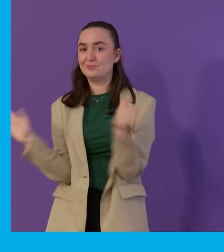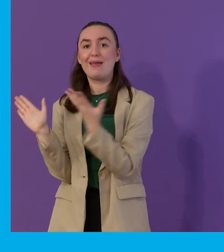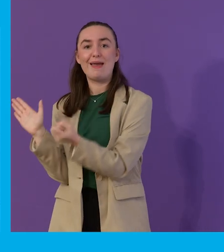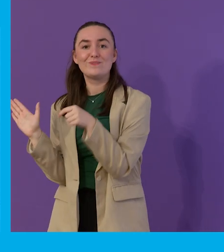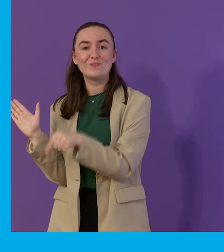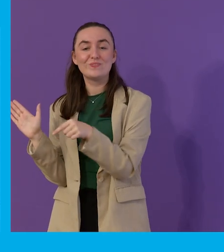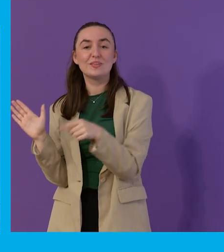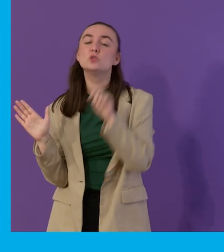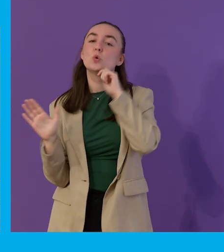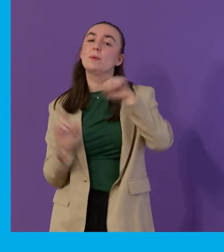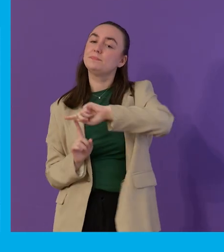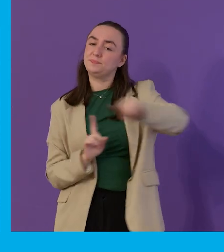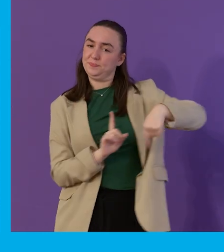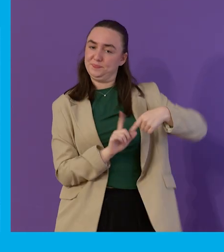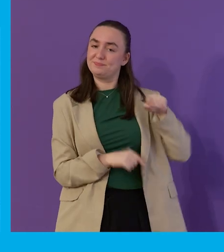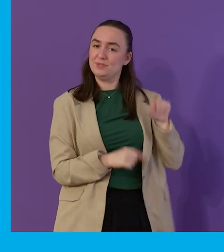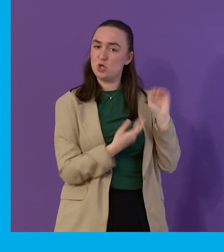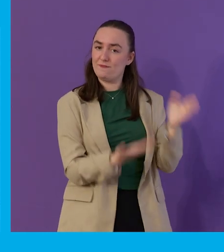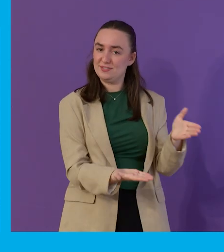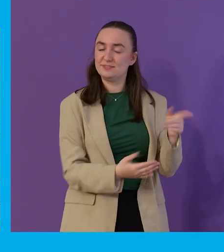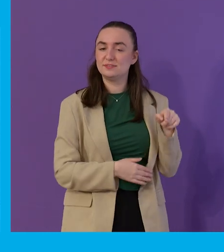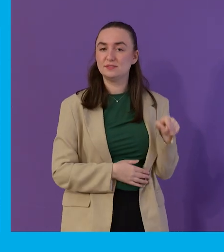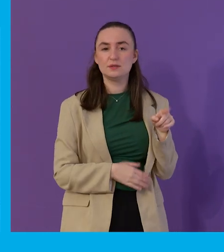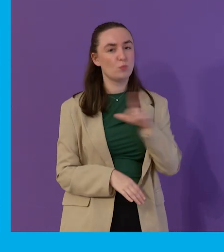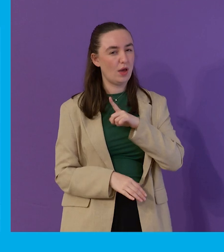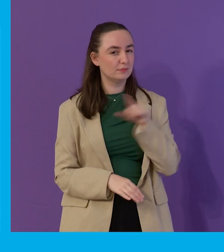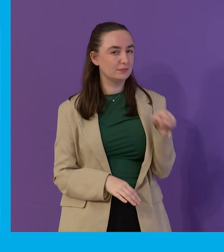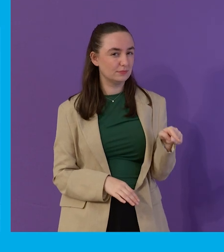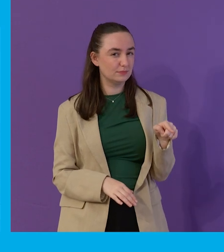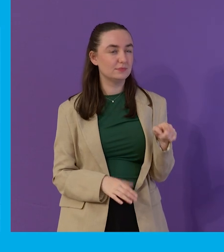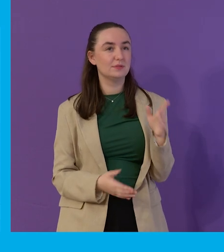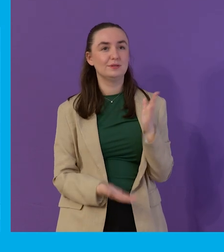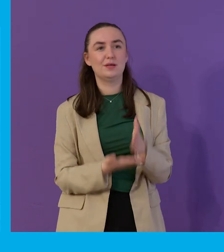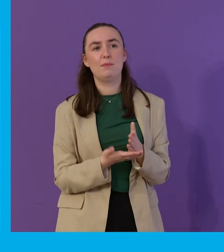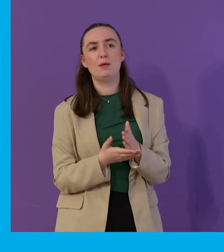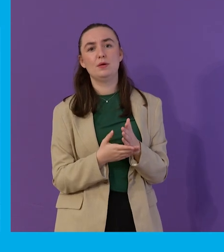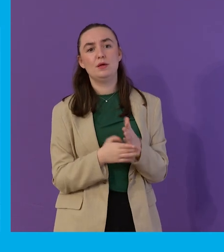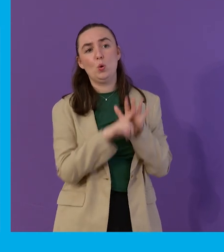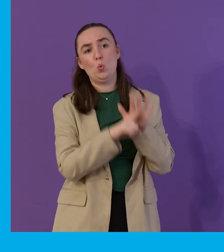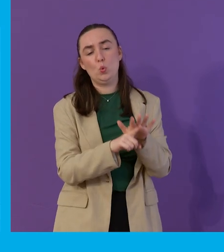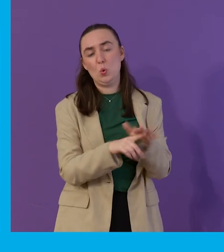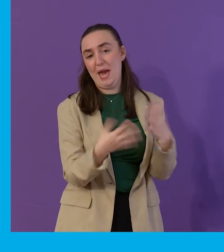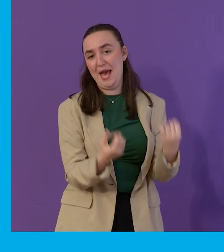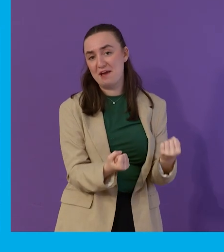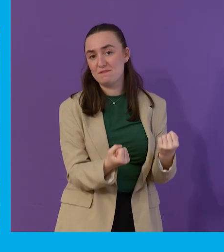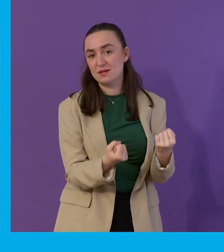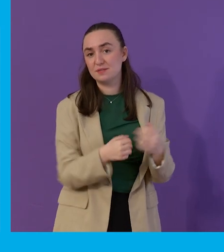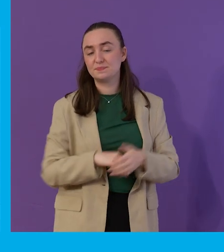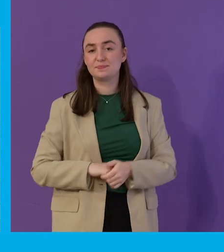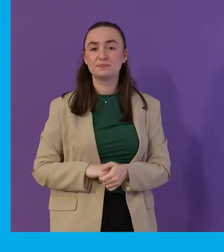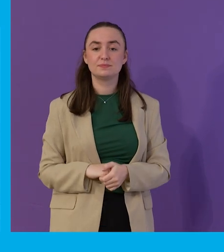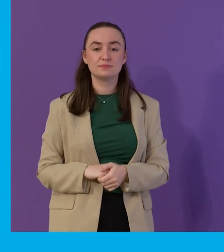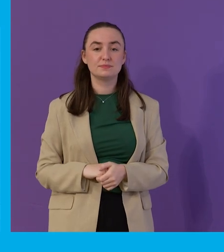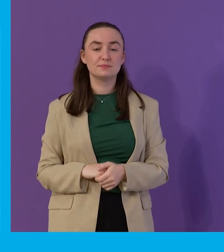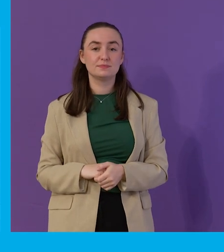But let's just come back to the services, because that's something that we know we're kind of under pressure around. So are